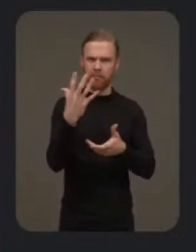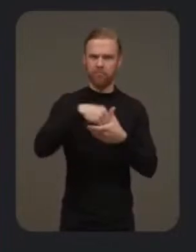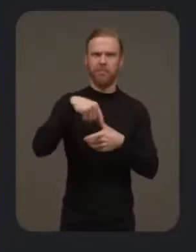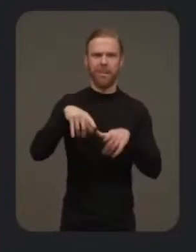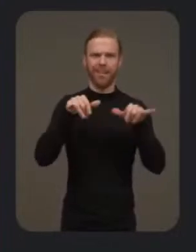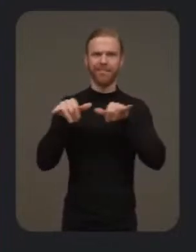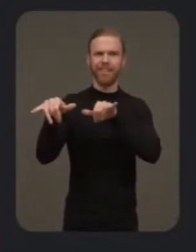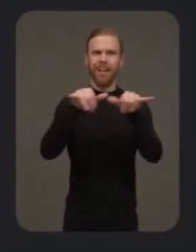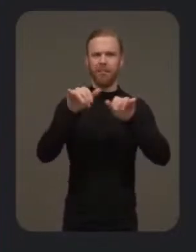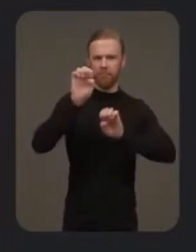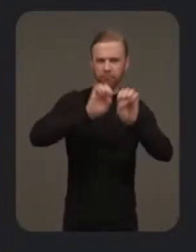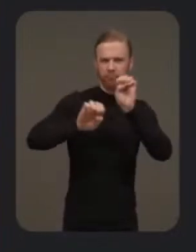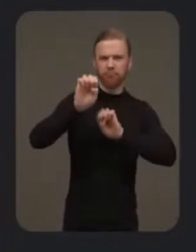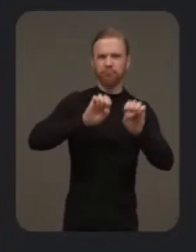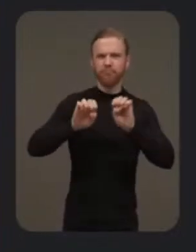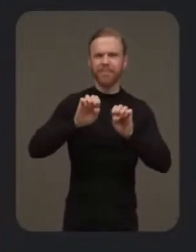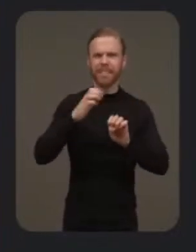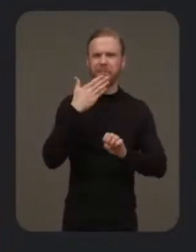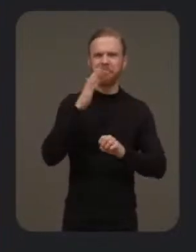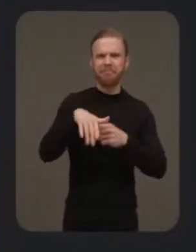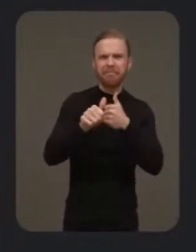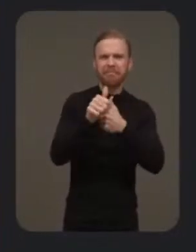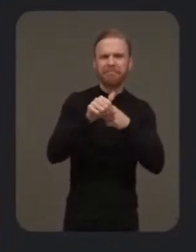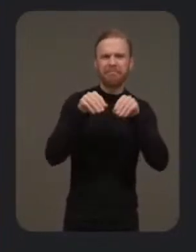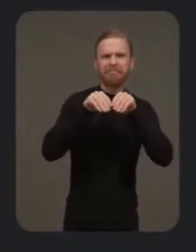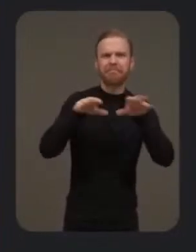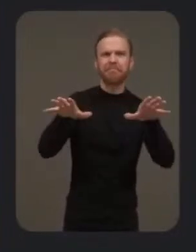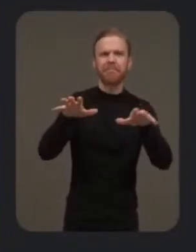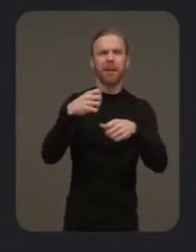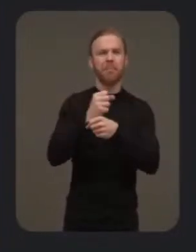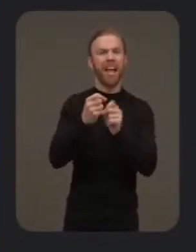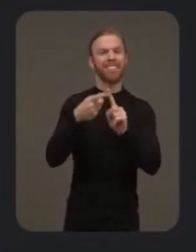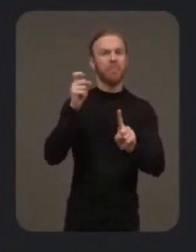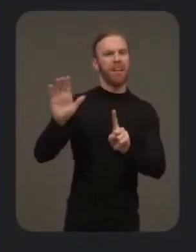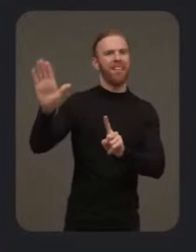to evaluate toxicity generated by their own models.